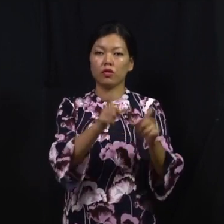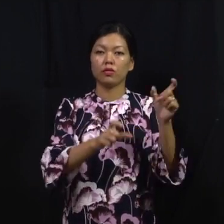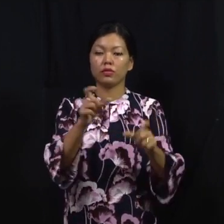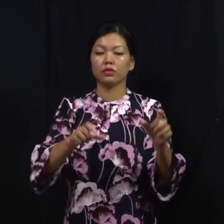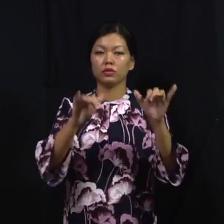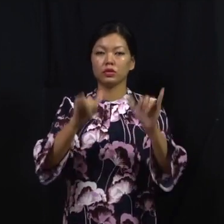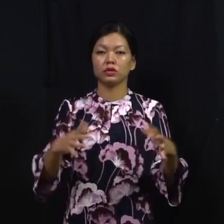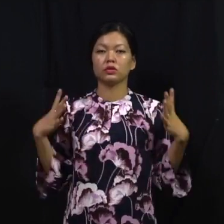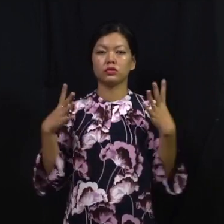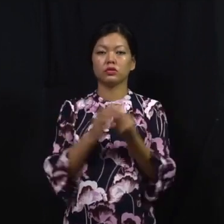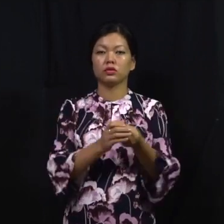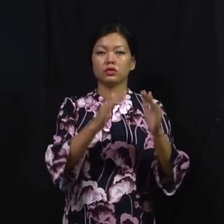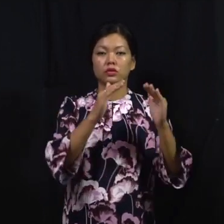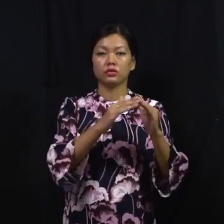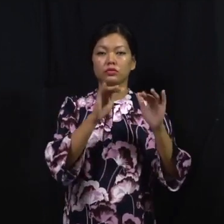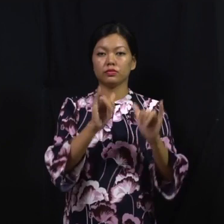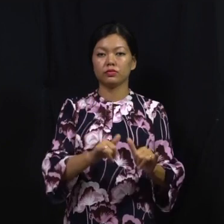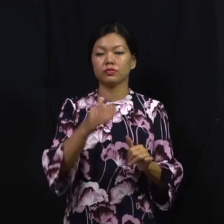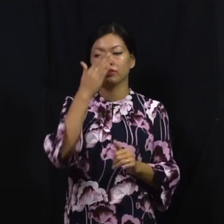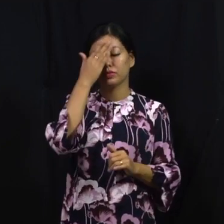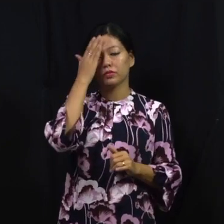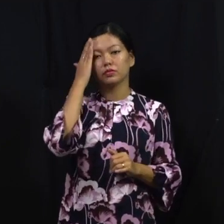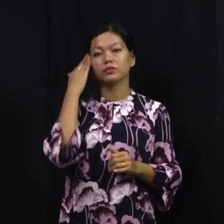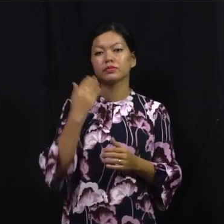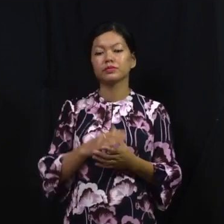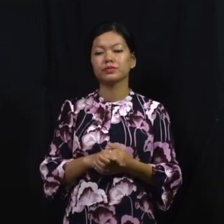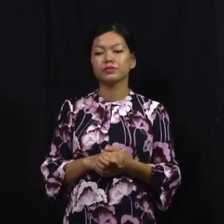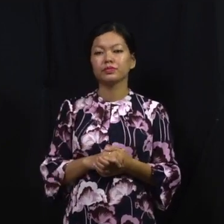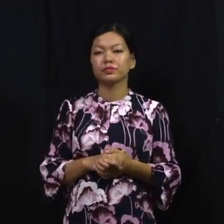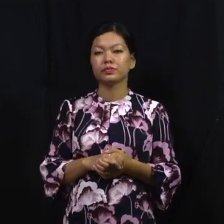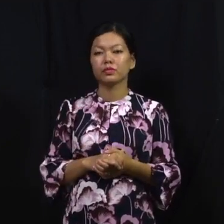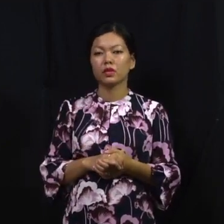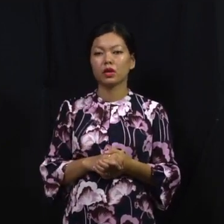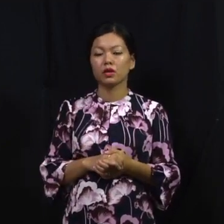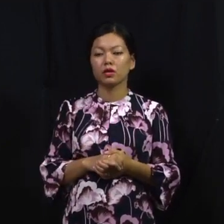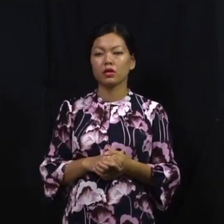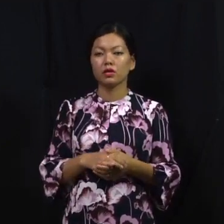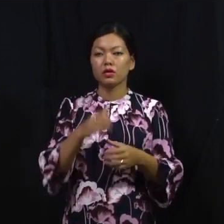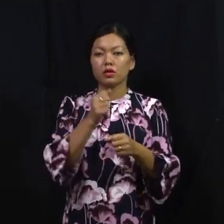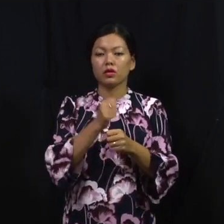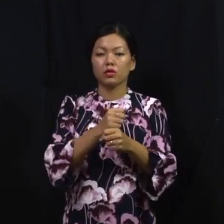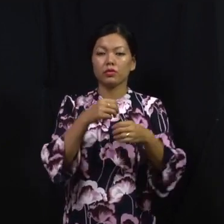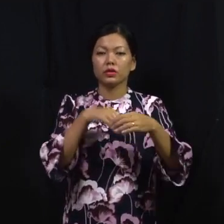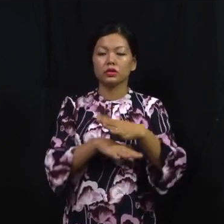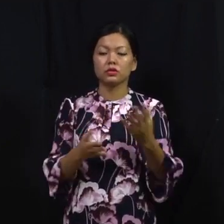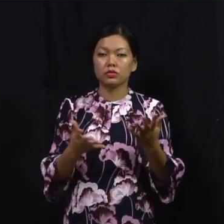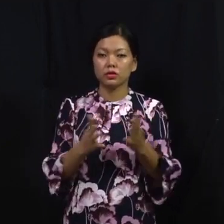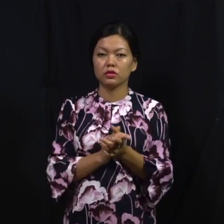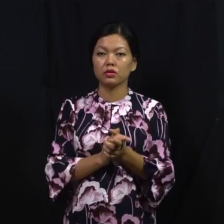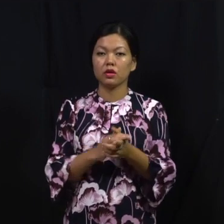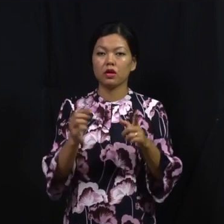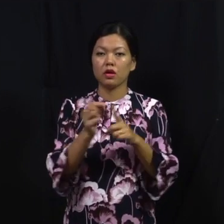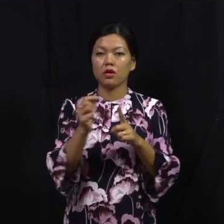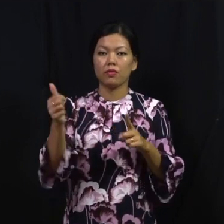or that may come under the state. Okay, a state may have different forms of government. For example, presidential, parliamentary, or even